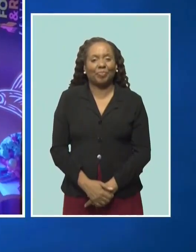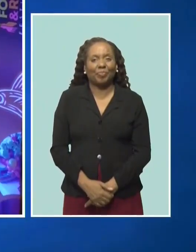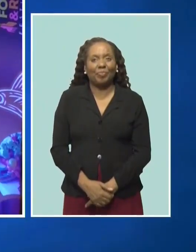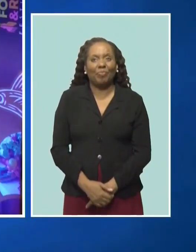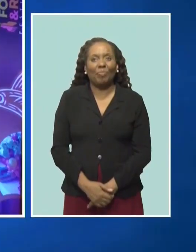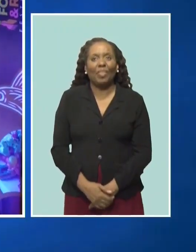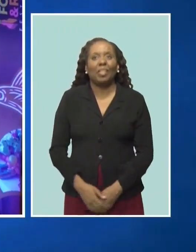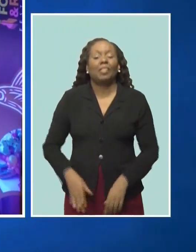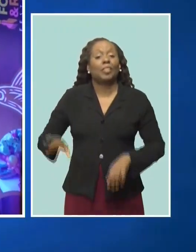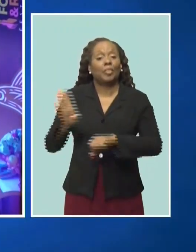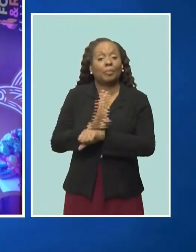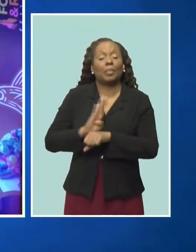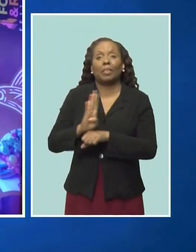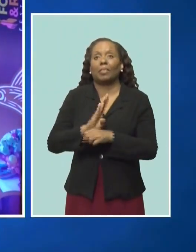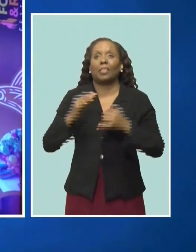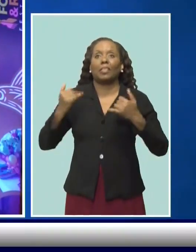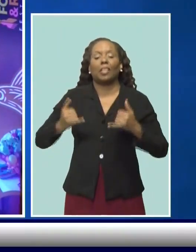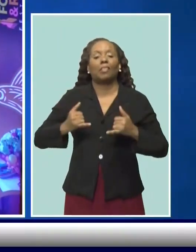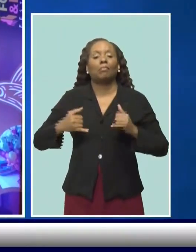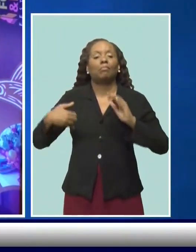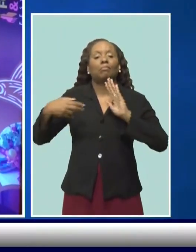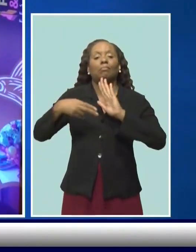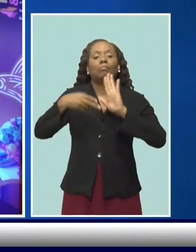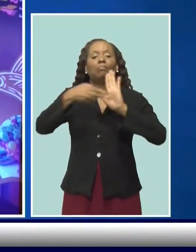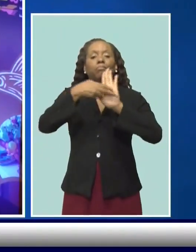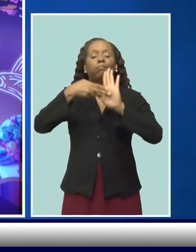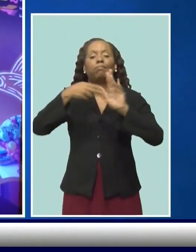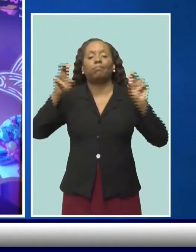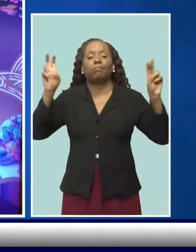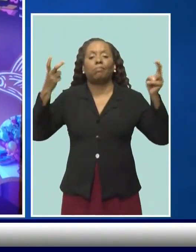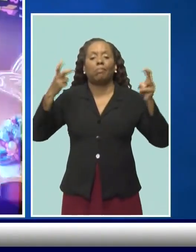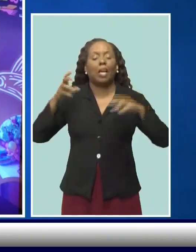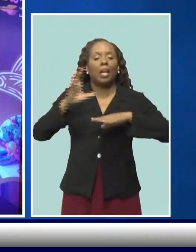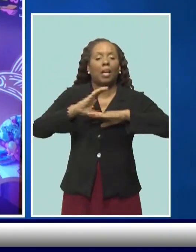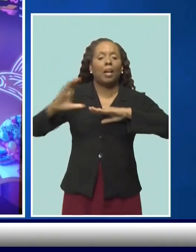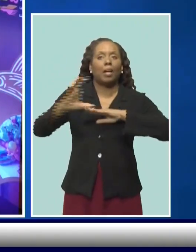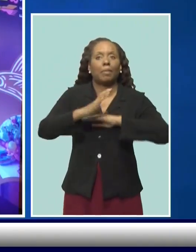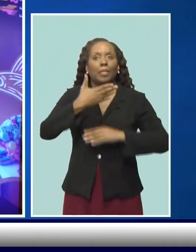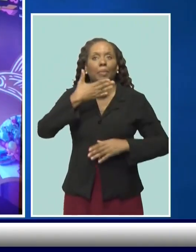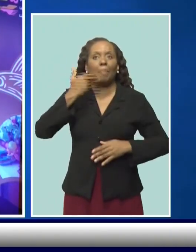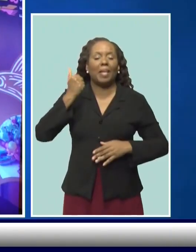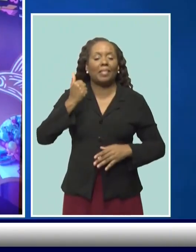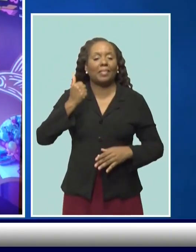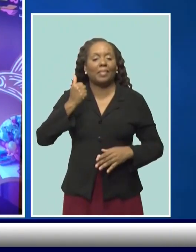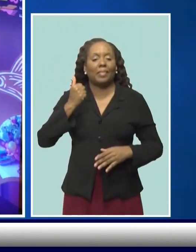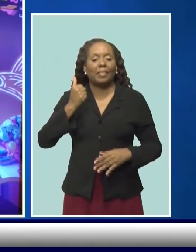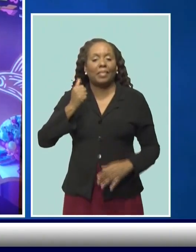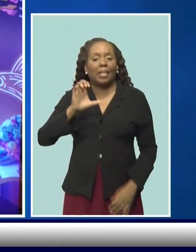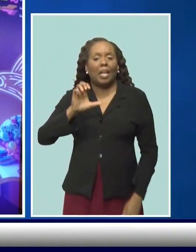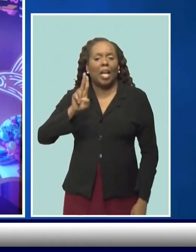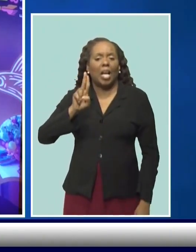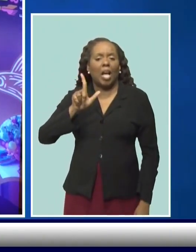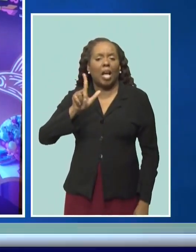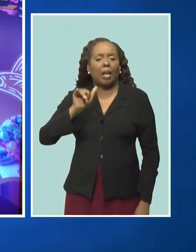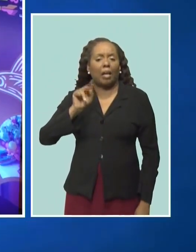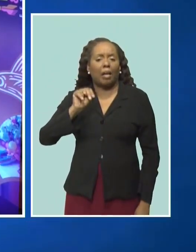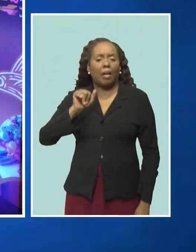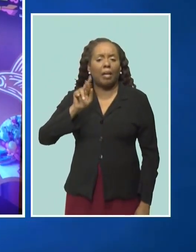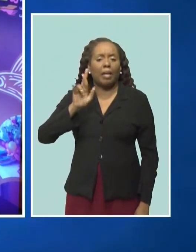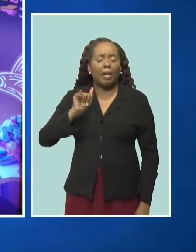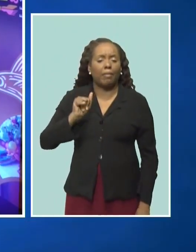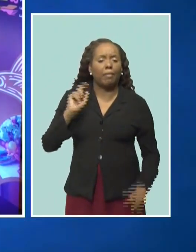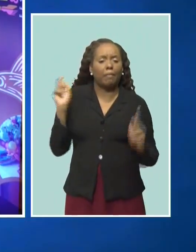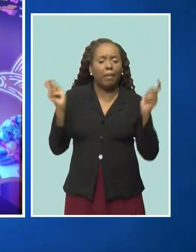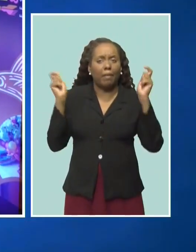Barbados has retained its title as the Caribbean Best Culinary Festival from the World Culinary Awards, reinforcing